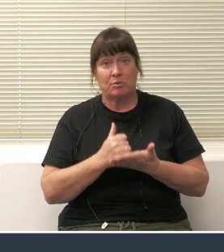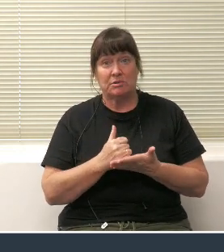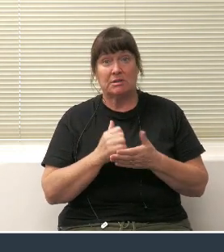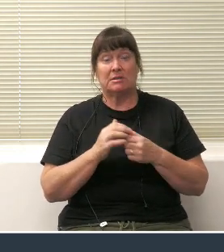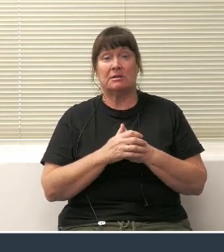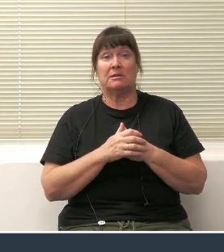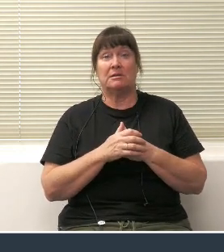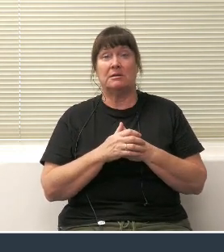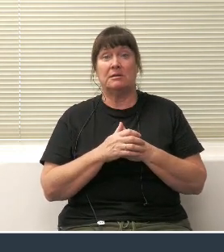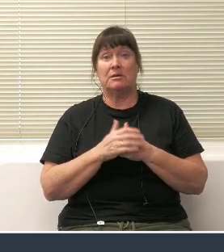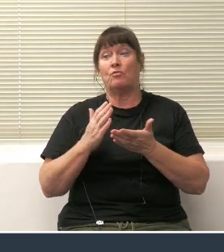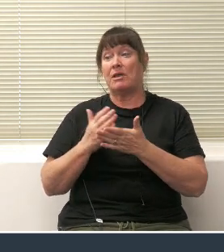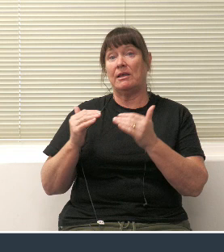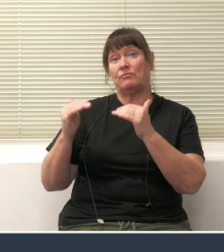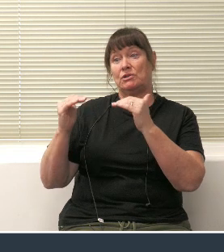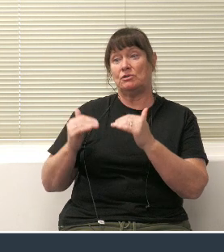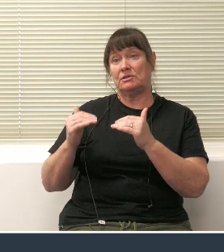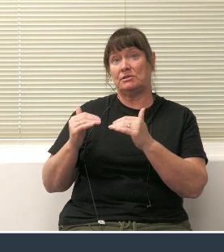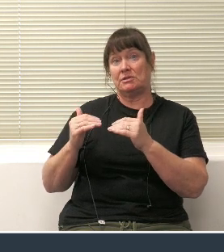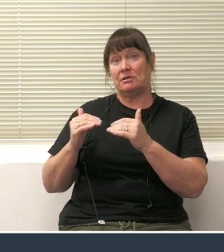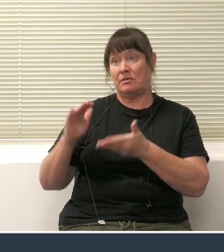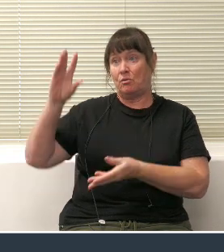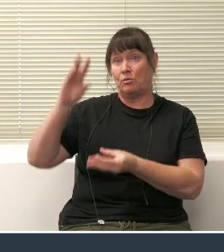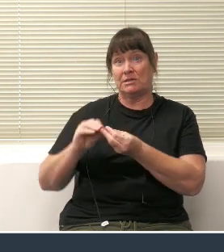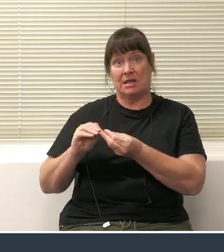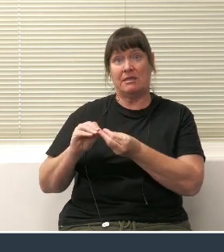overall rates burden on households when compared to the status quo.